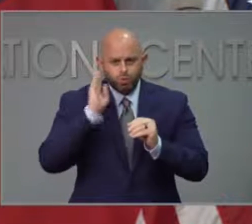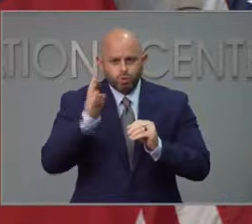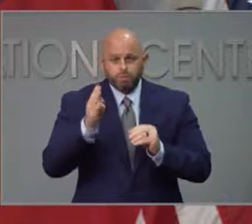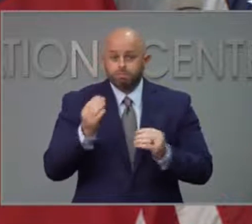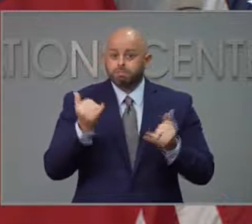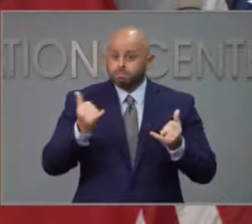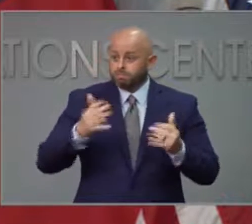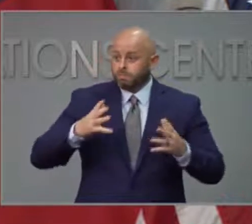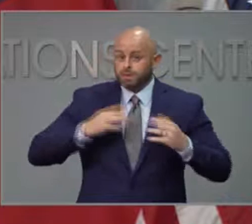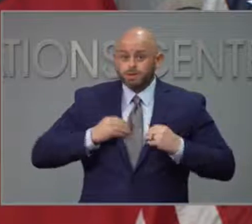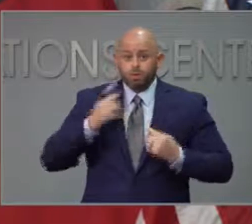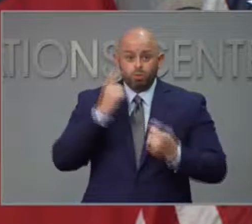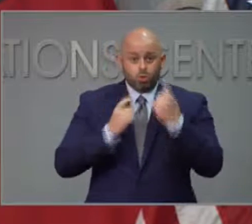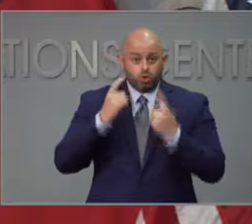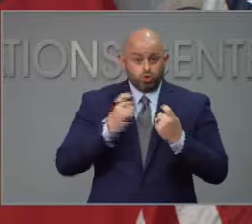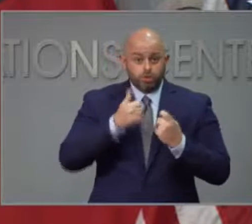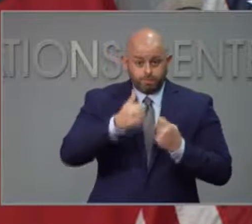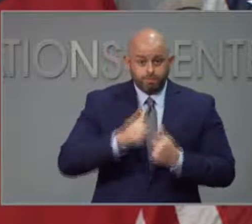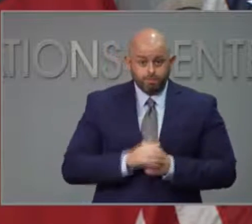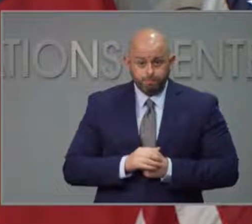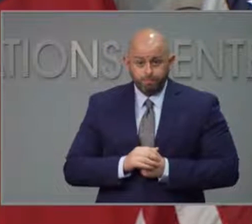have.